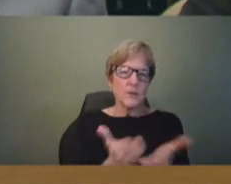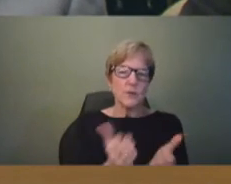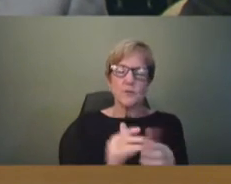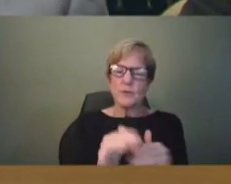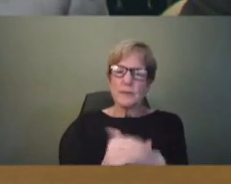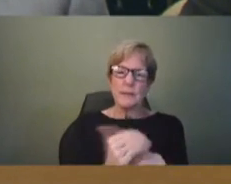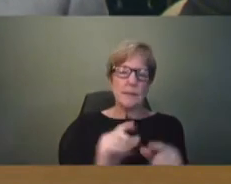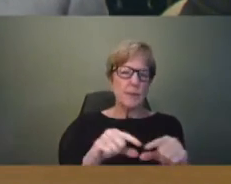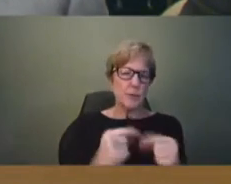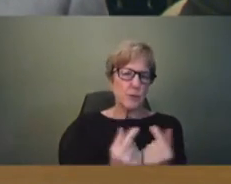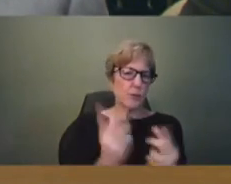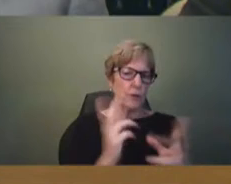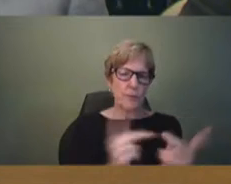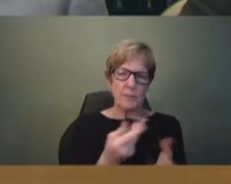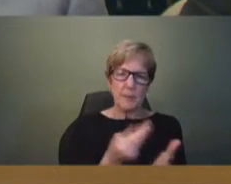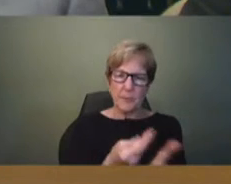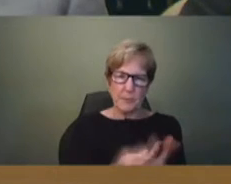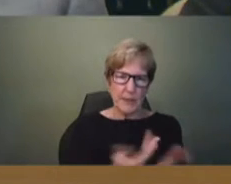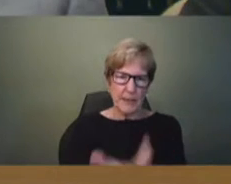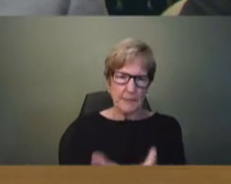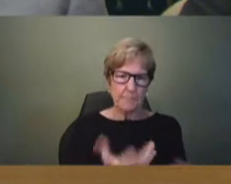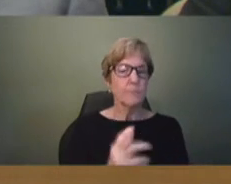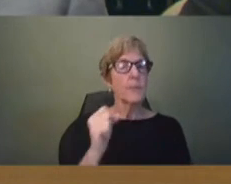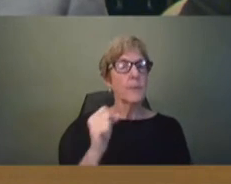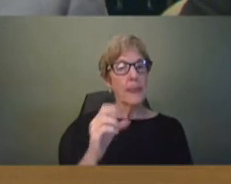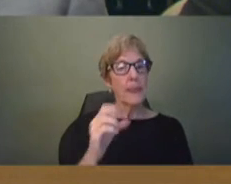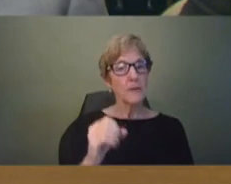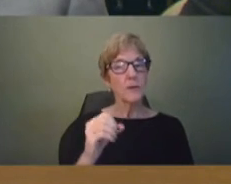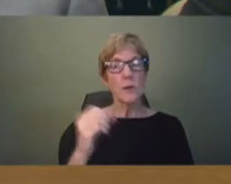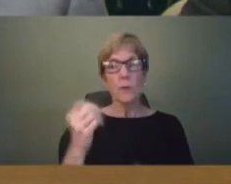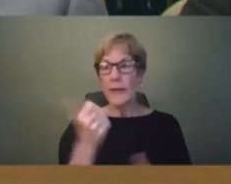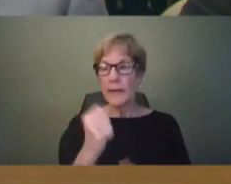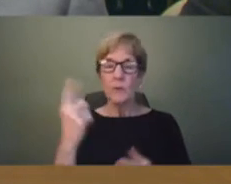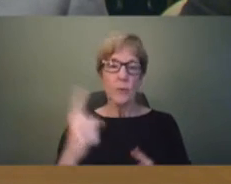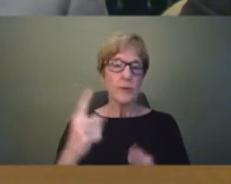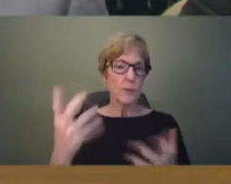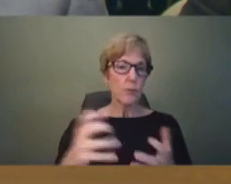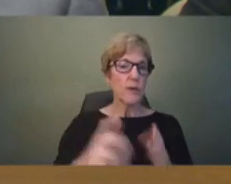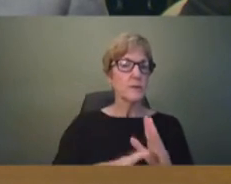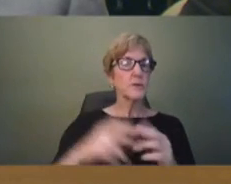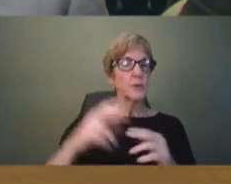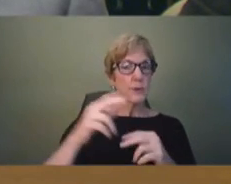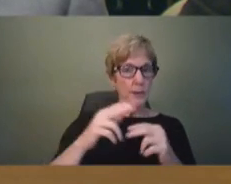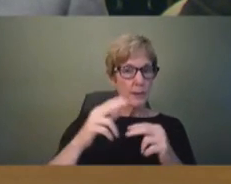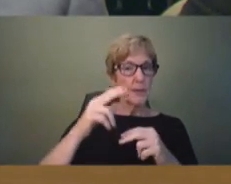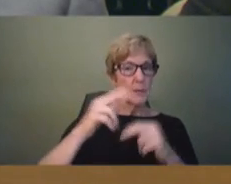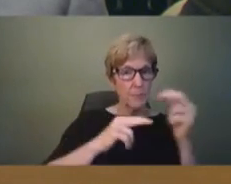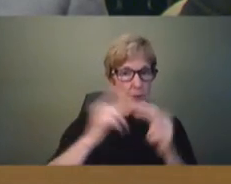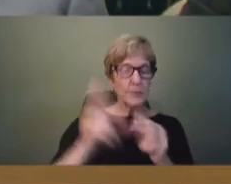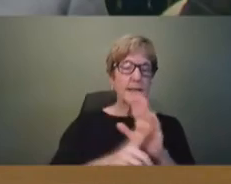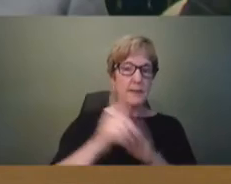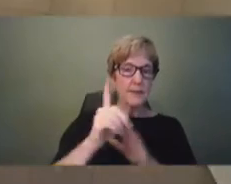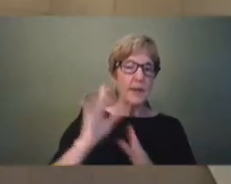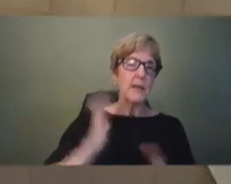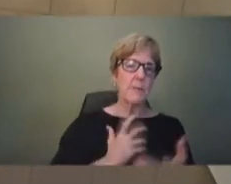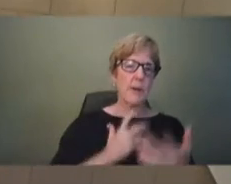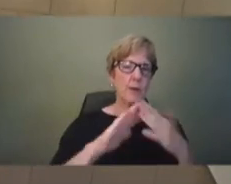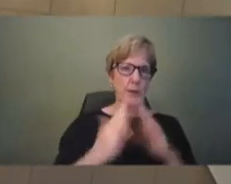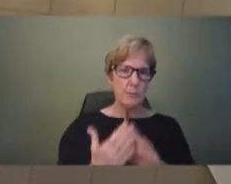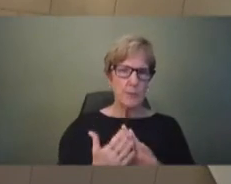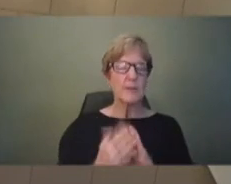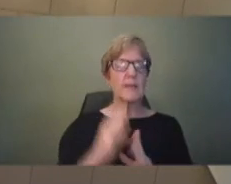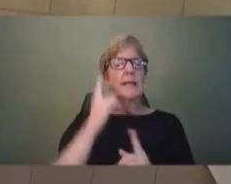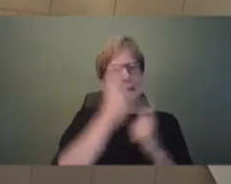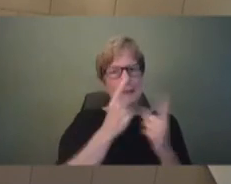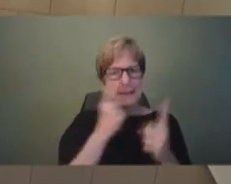demographic it is imperative that anyone who wants to build or do business in our community understand this thank you for your consideration